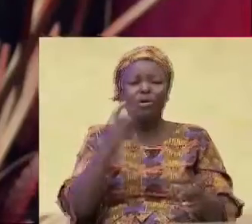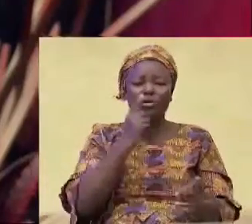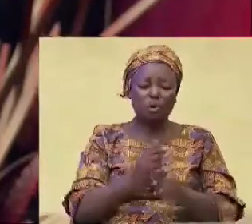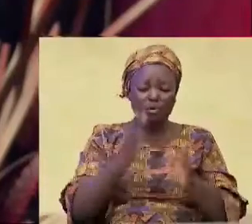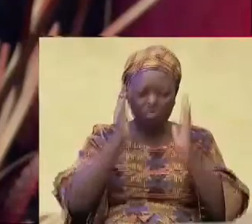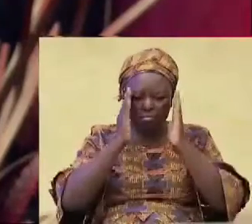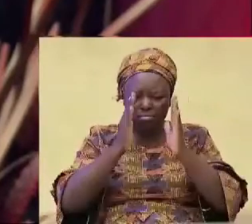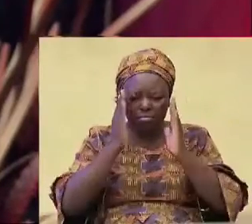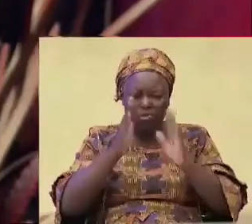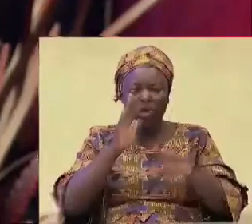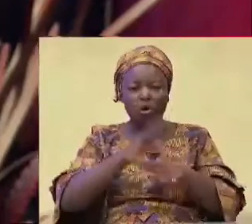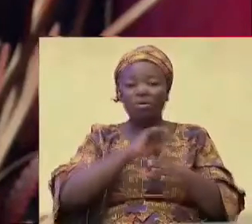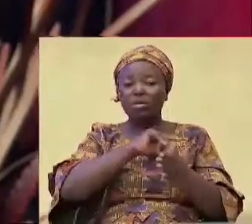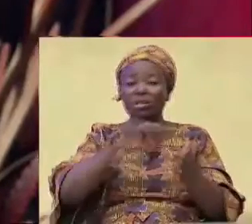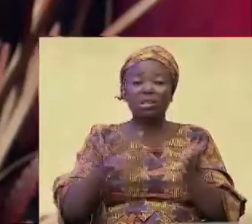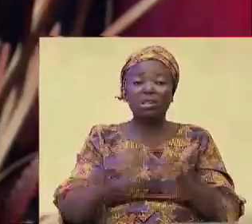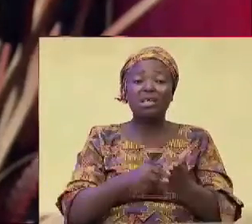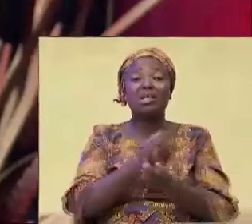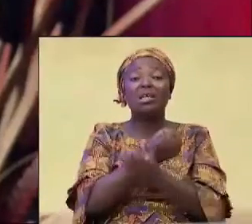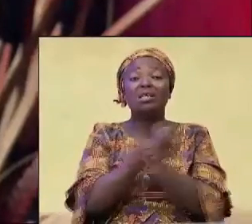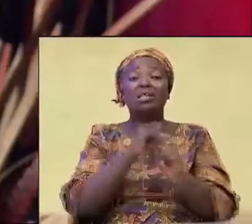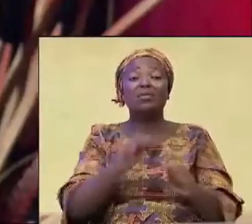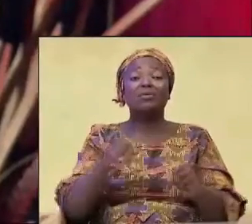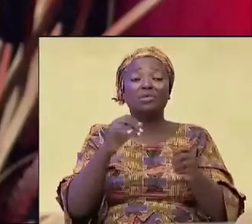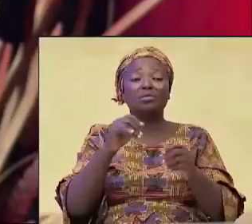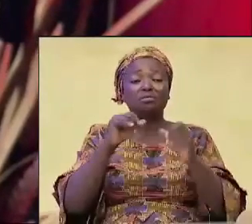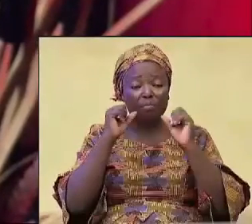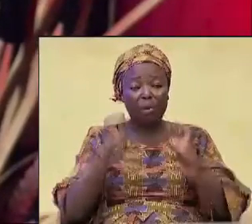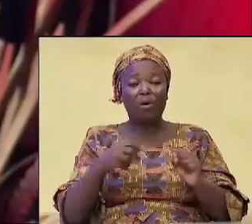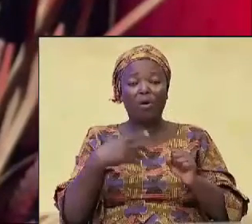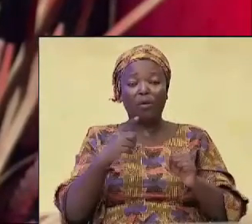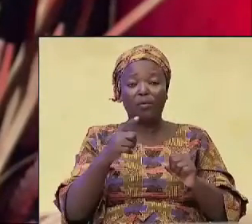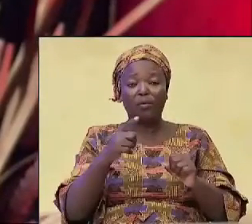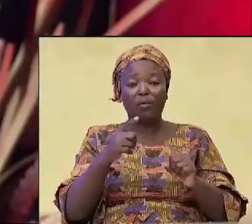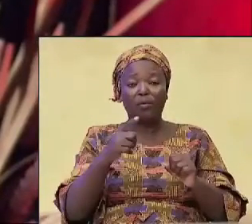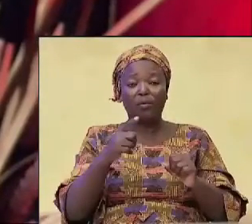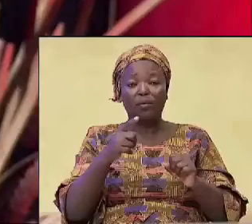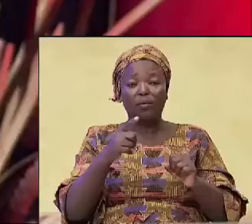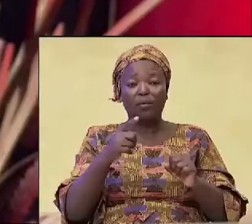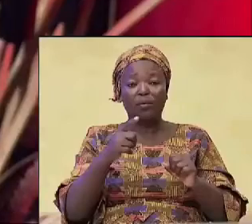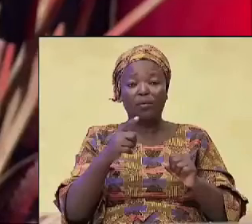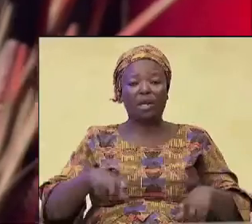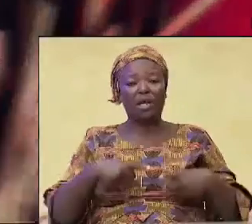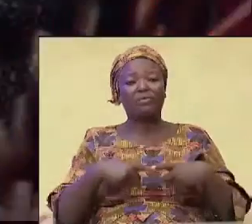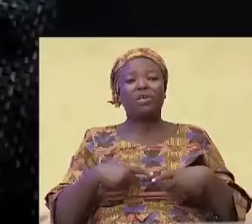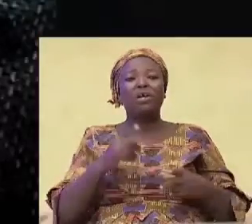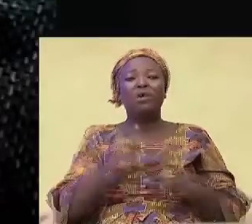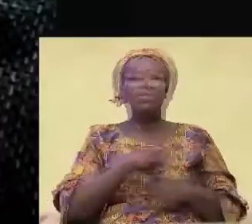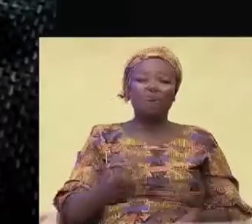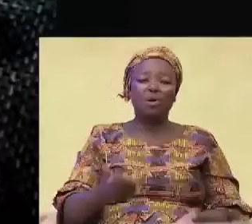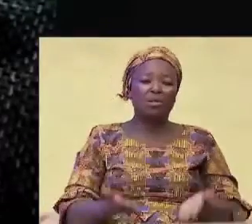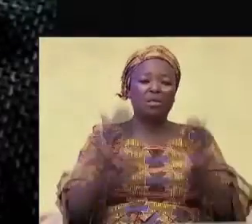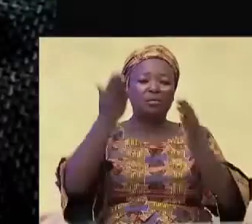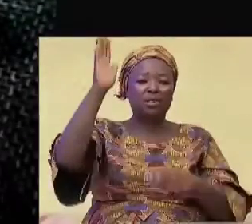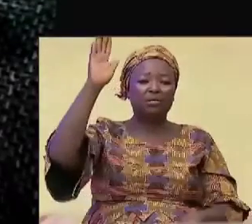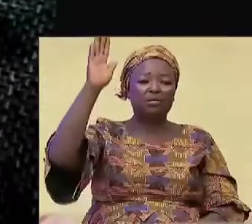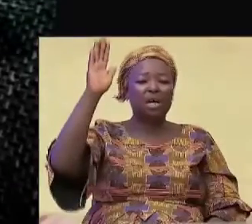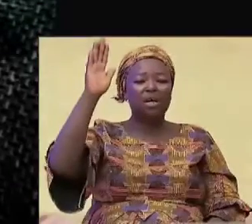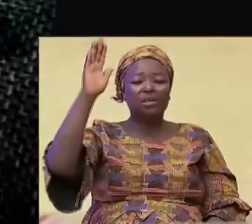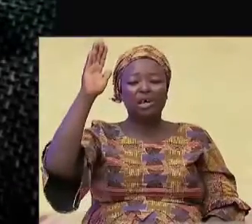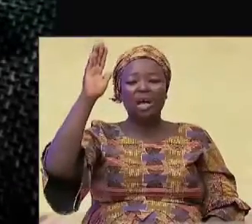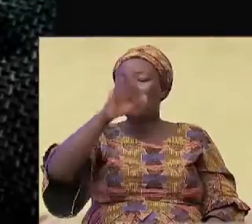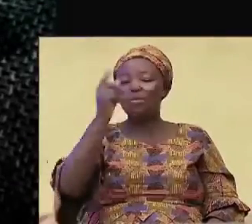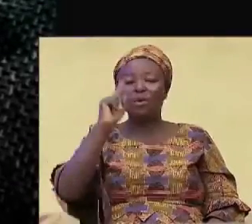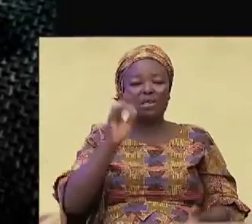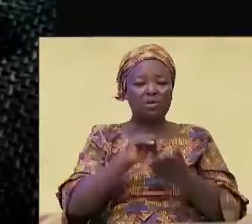now. Concentrate on this. The saving touch of the Lord is coming upon your life. You're raising up your